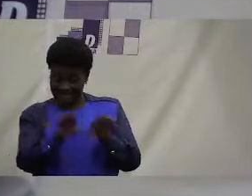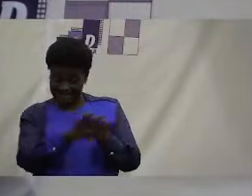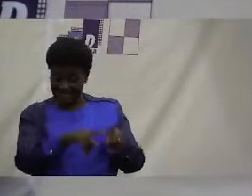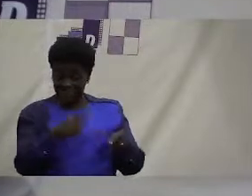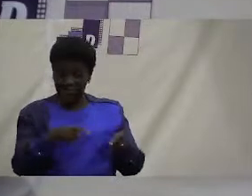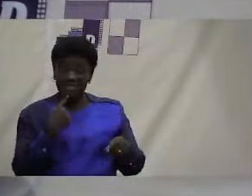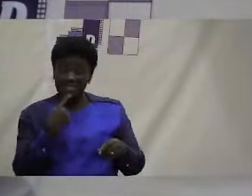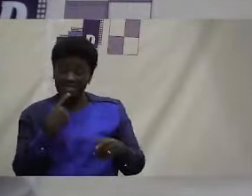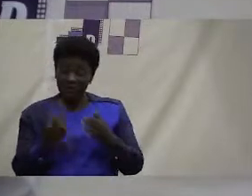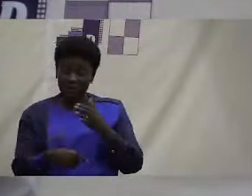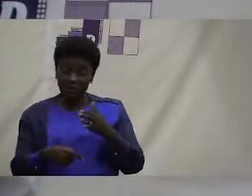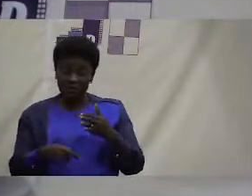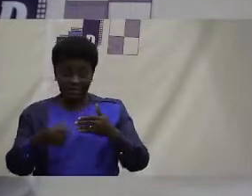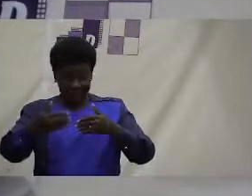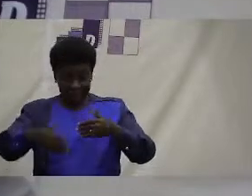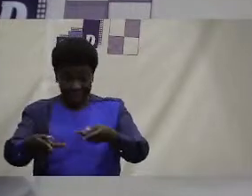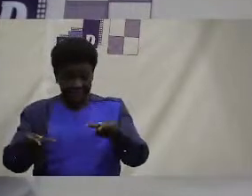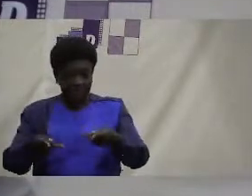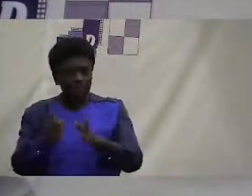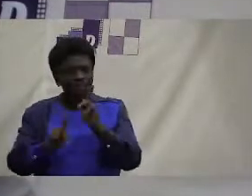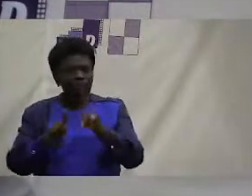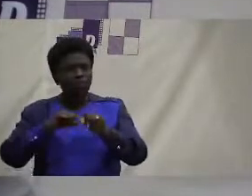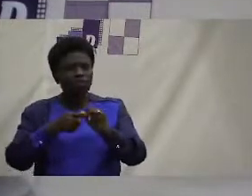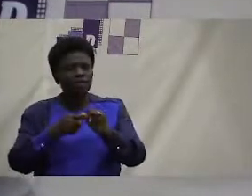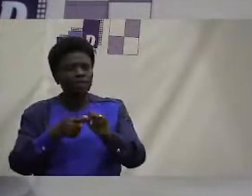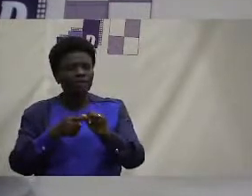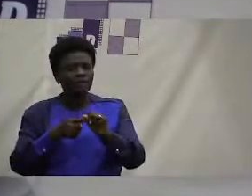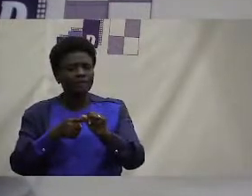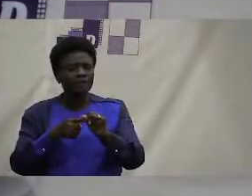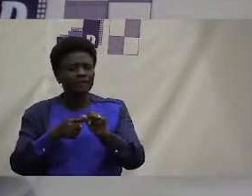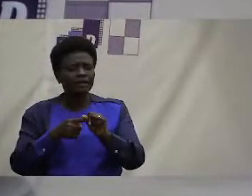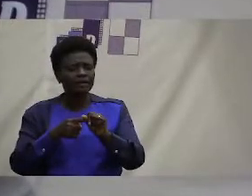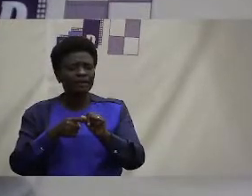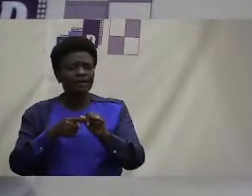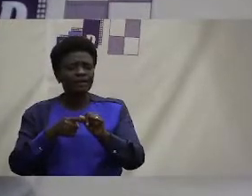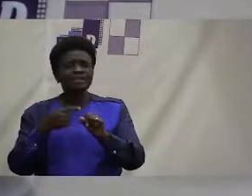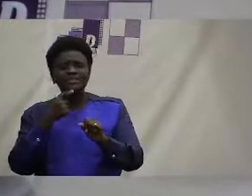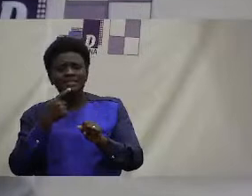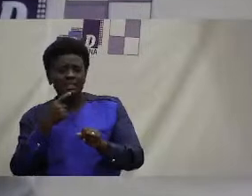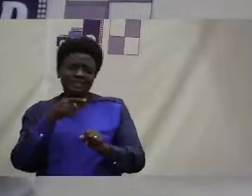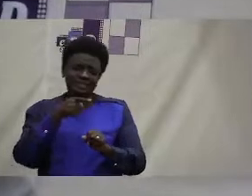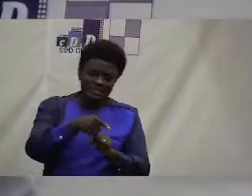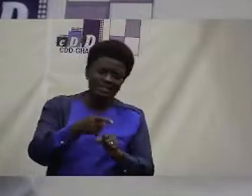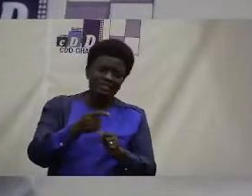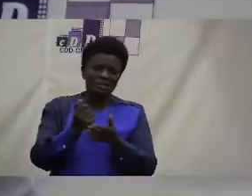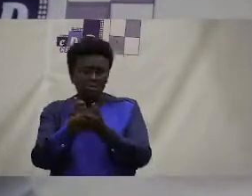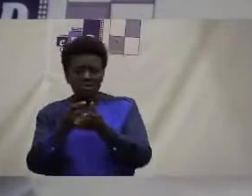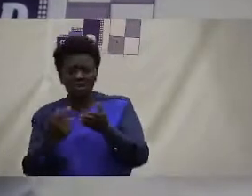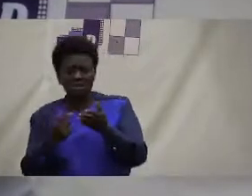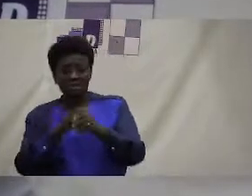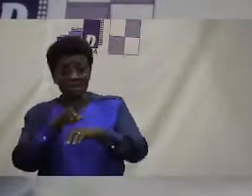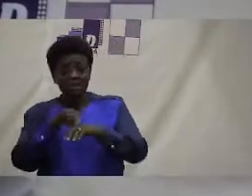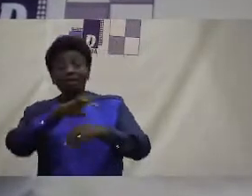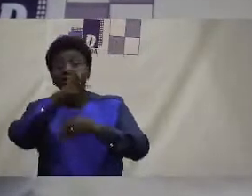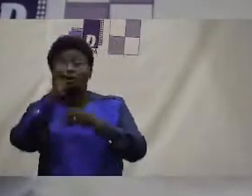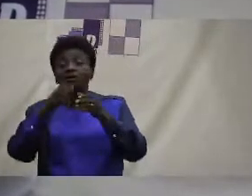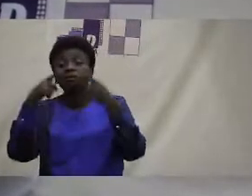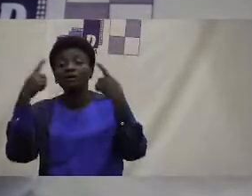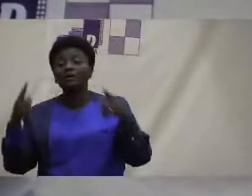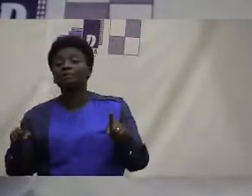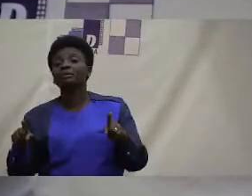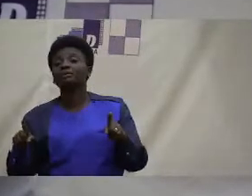you are talking about, people can go to the start GoFundMe and say they are doing a mission. And at the end, they wouldn't